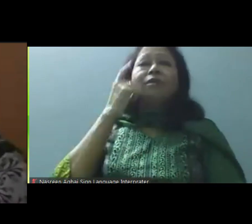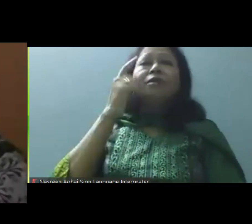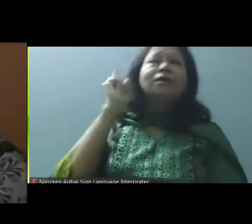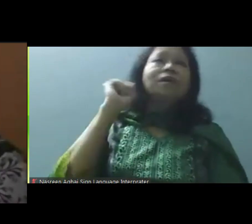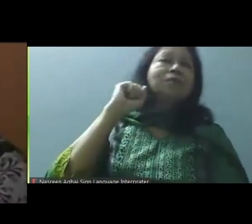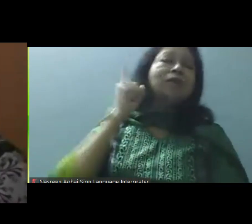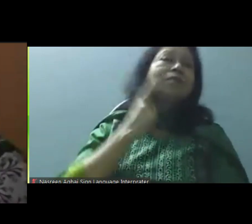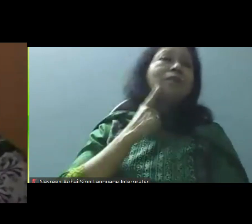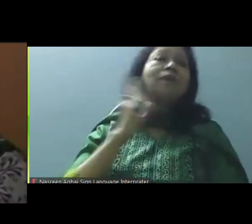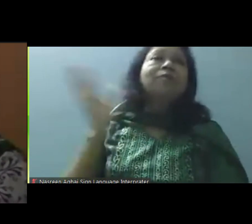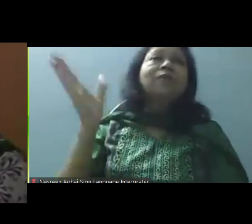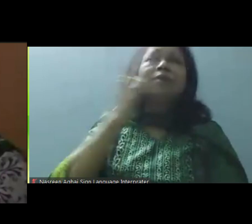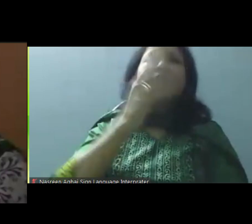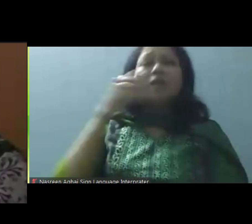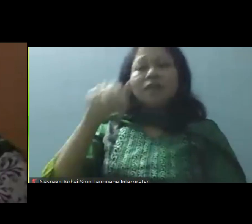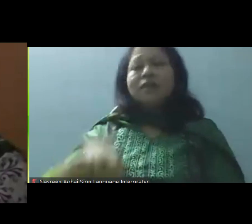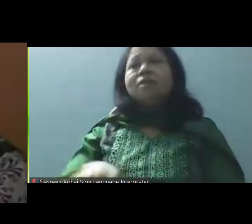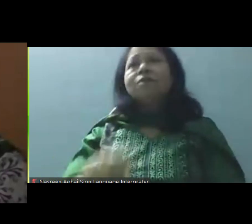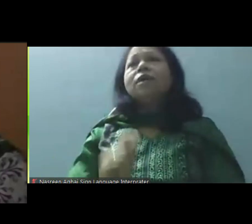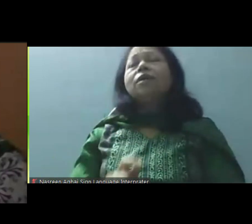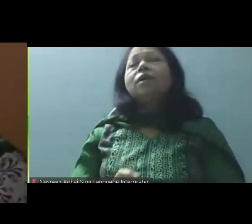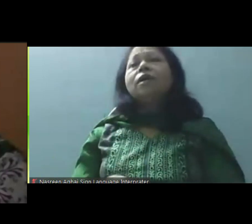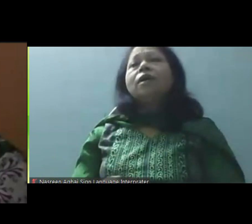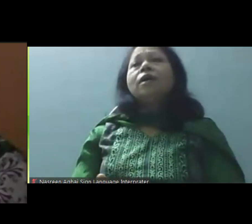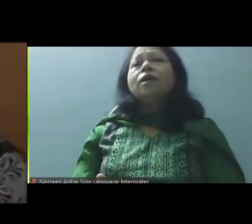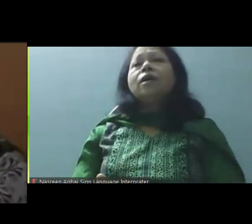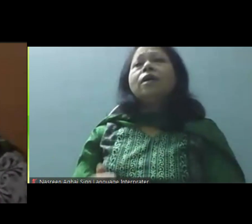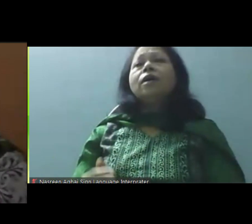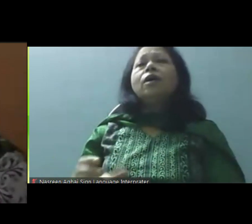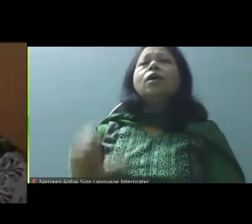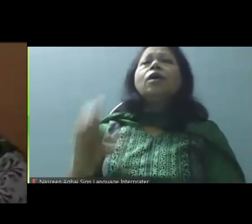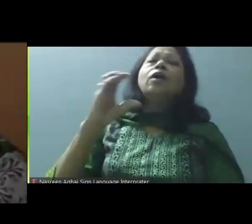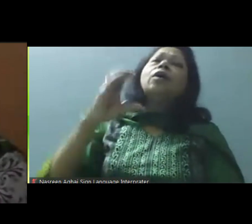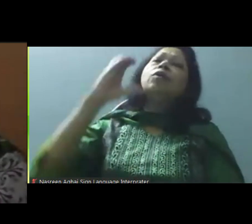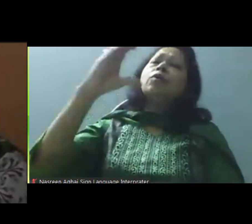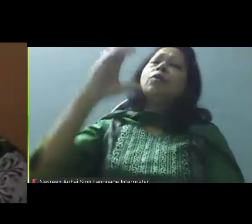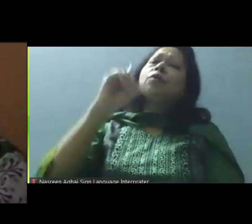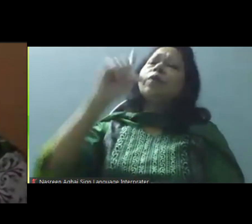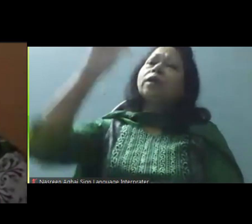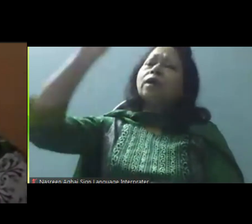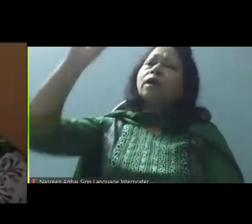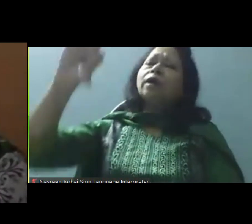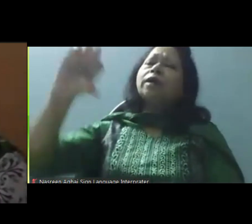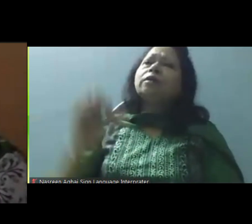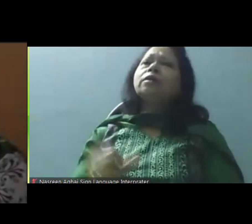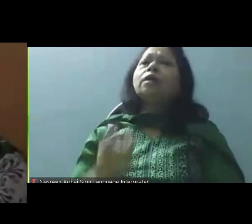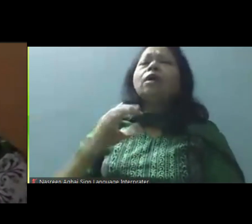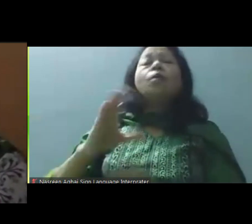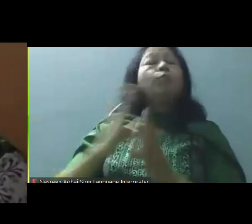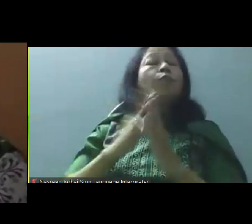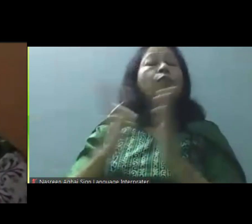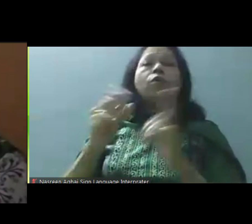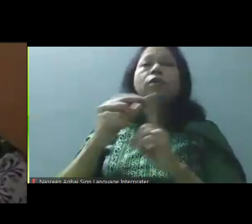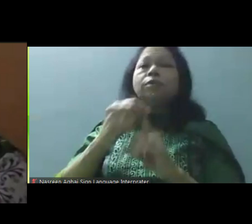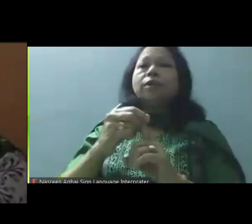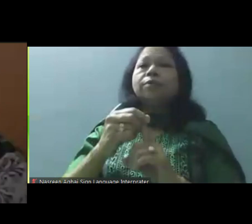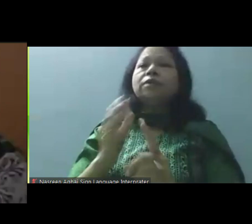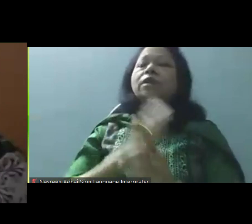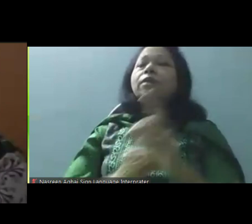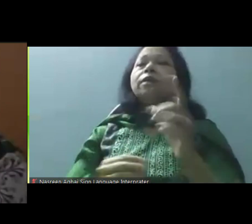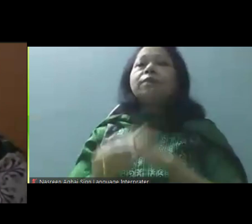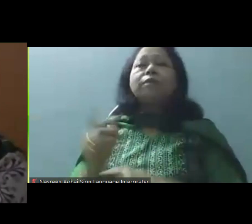not only in this time, before COVID-19. It is very important for disabled